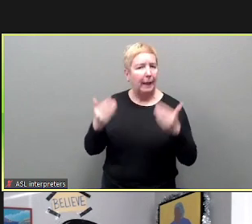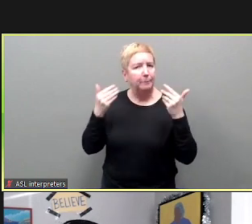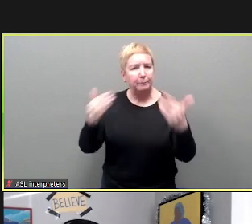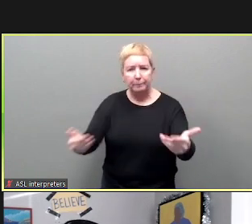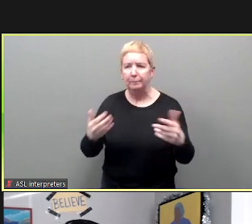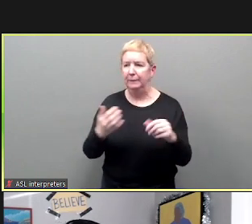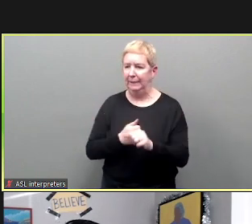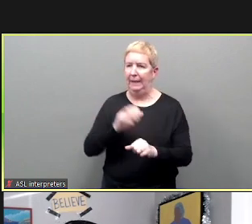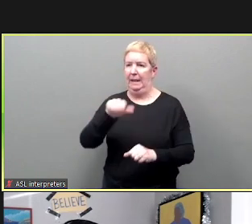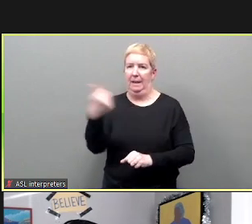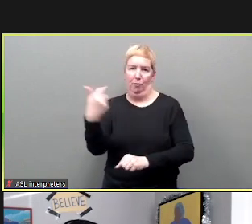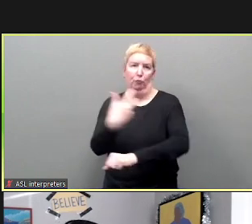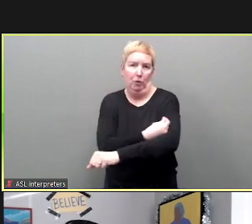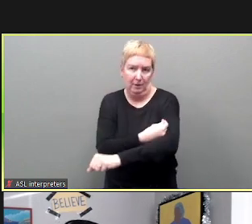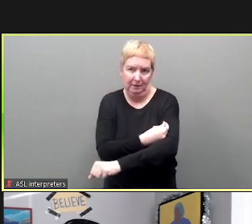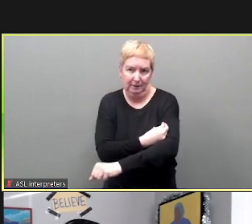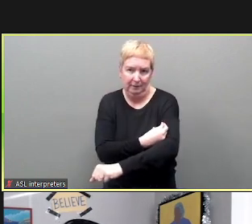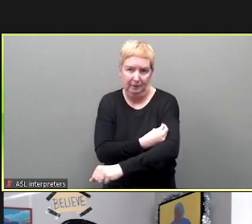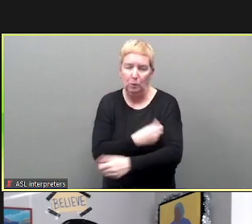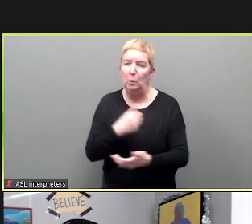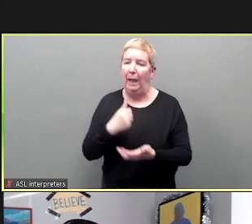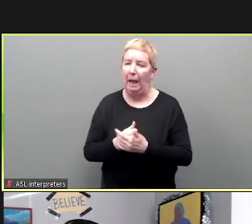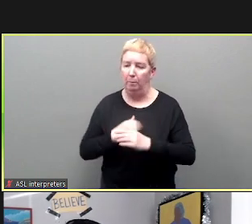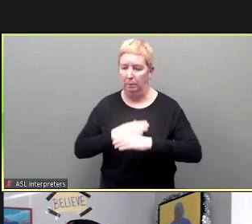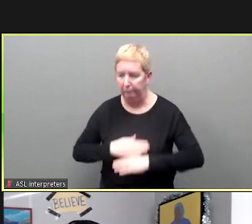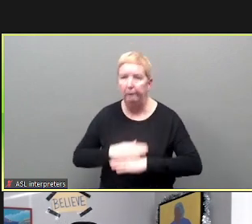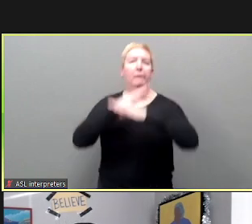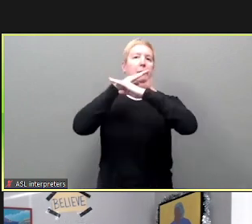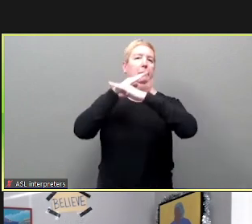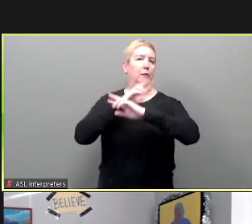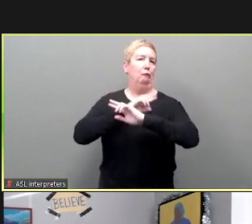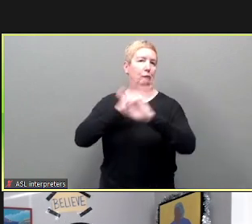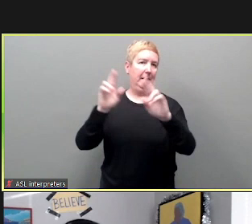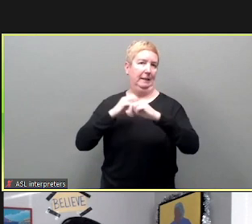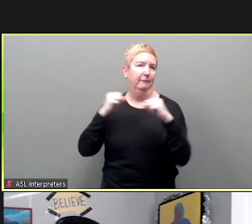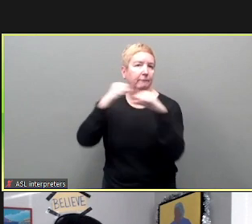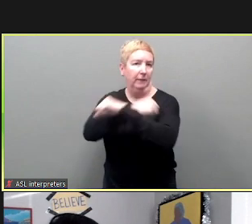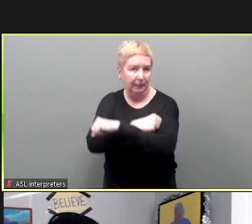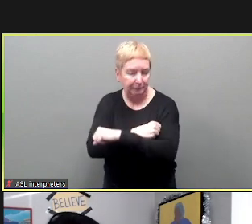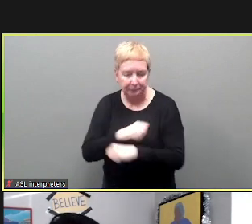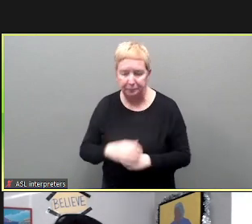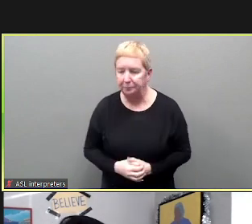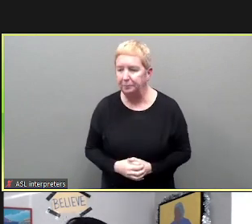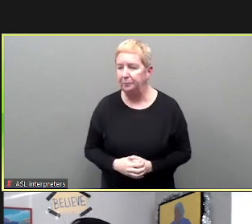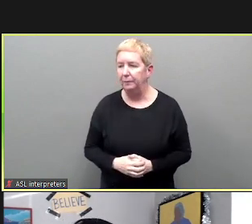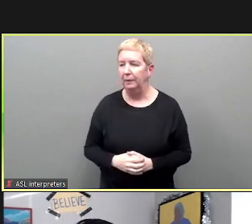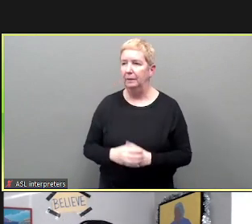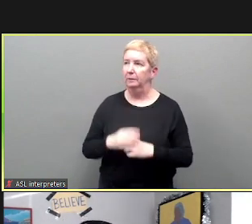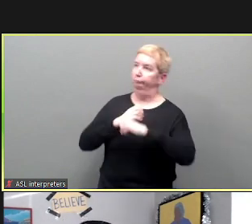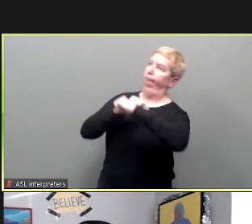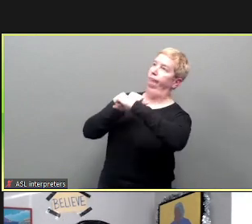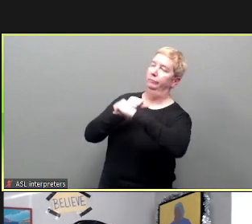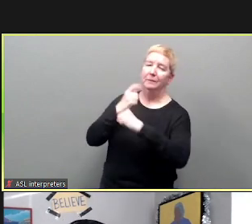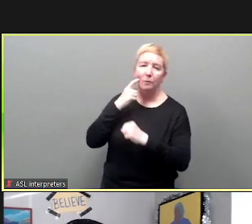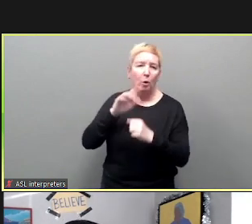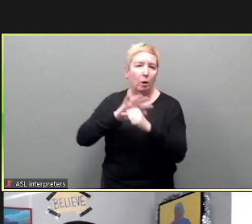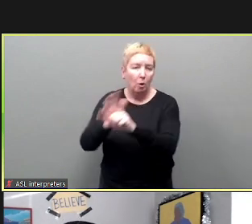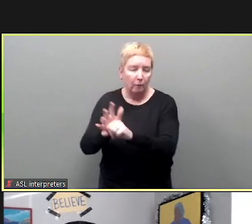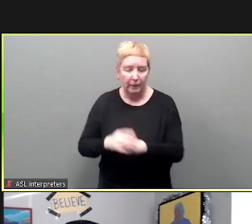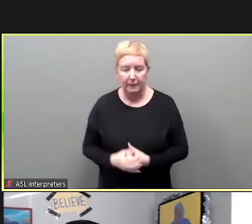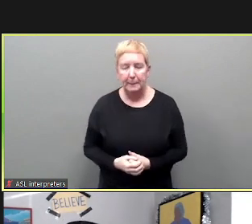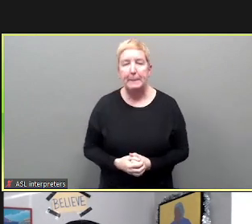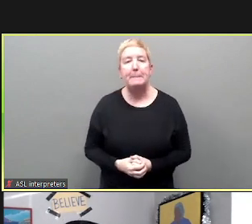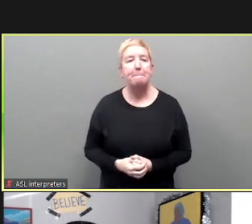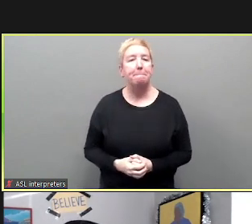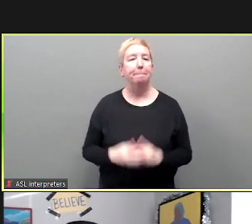additional dose to help them with their immune suppression, to help fight off COVID. Then